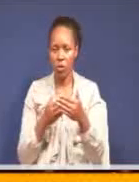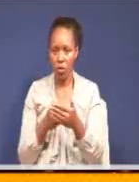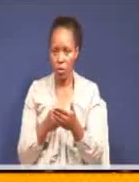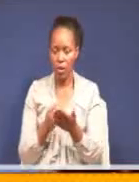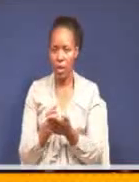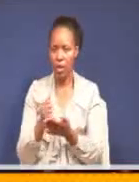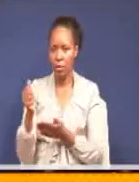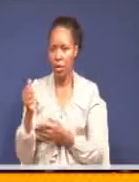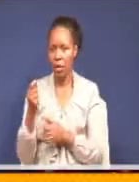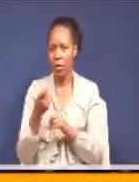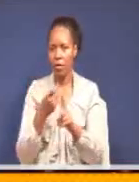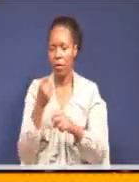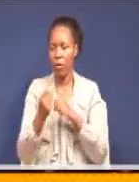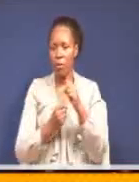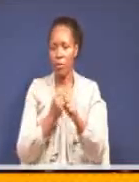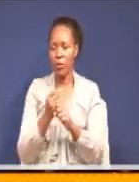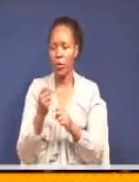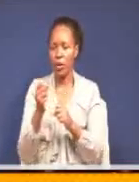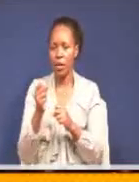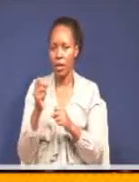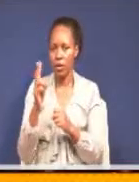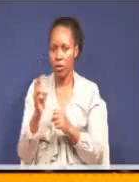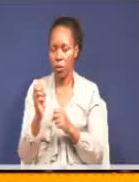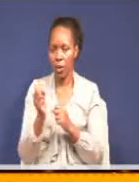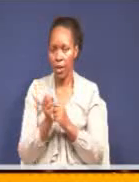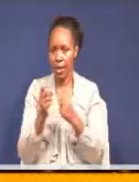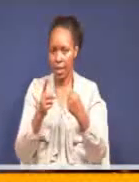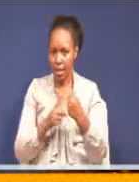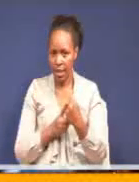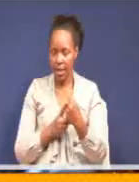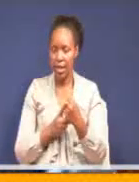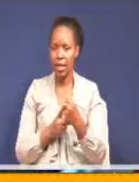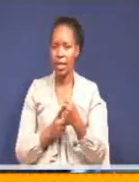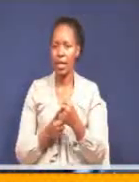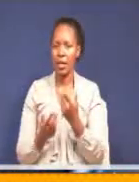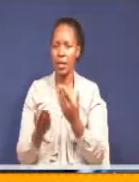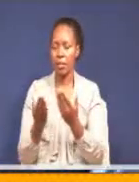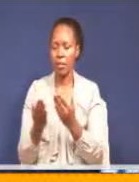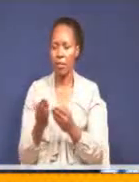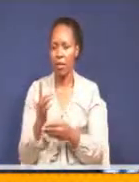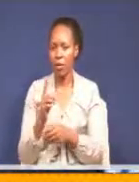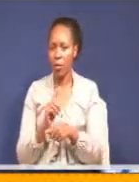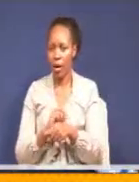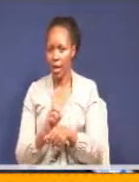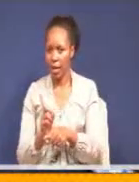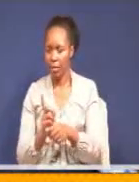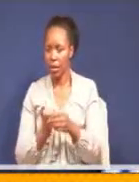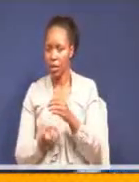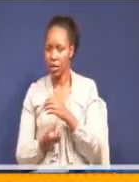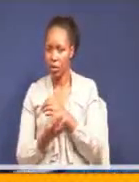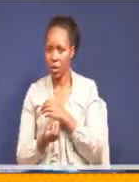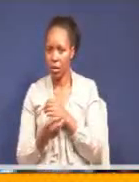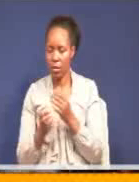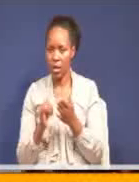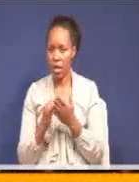Mr. Speaker, some of those roads, if you allow me to just give me 1 minute to read that, Mr. Speaker, we